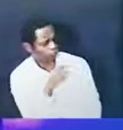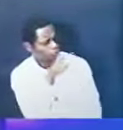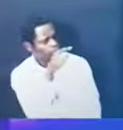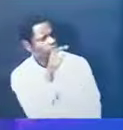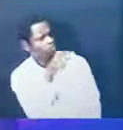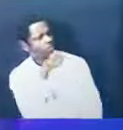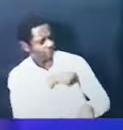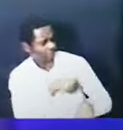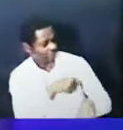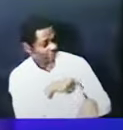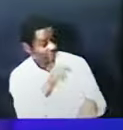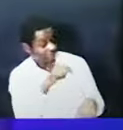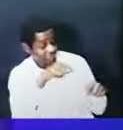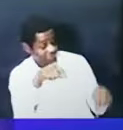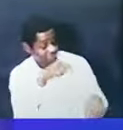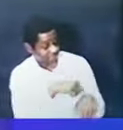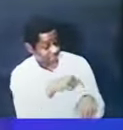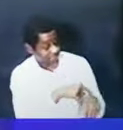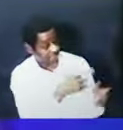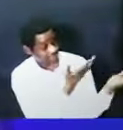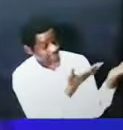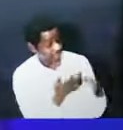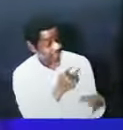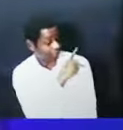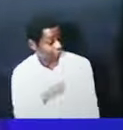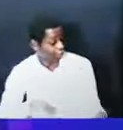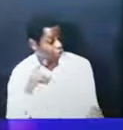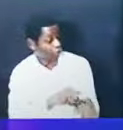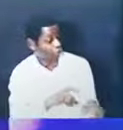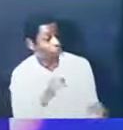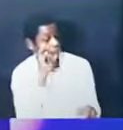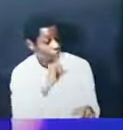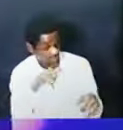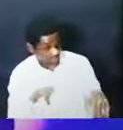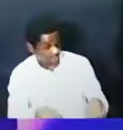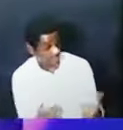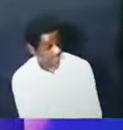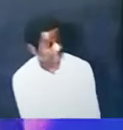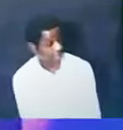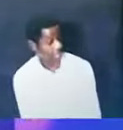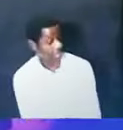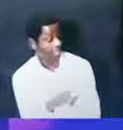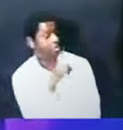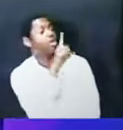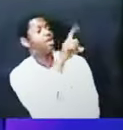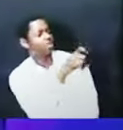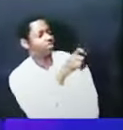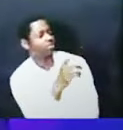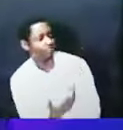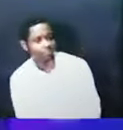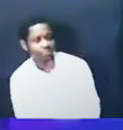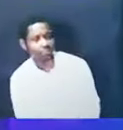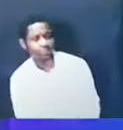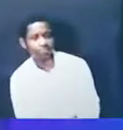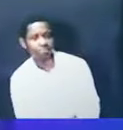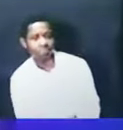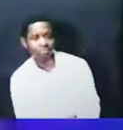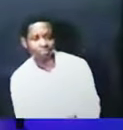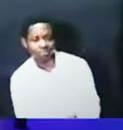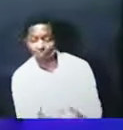people who were interested in Israel's deliverance, not the world's deliverance, because they were Israelites.